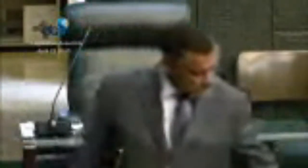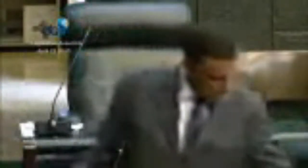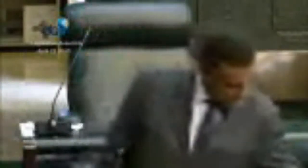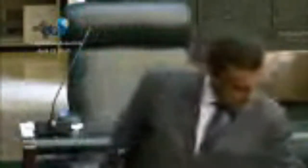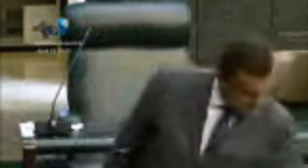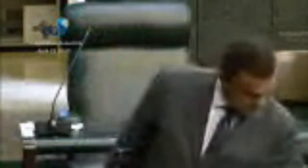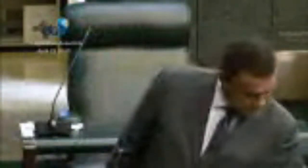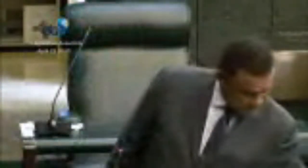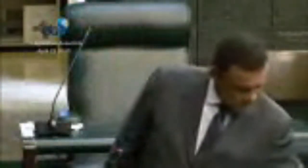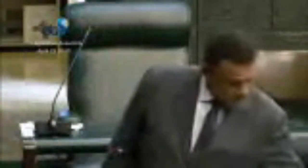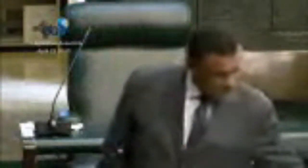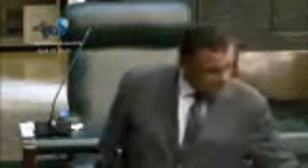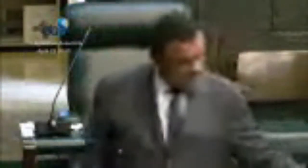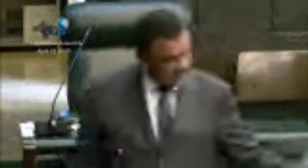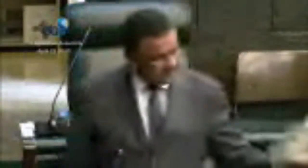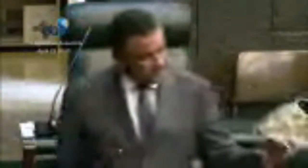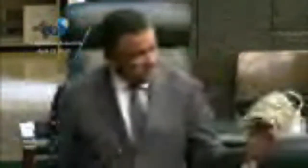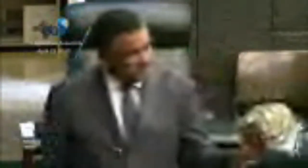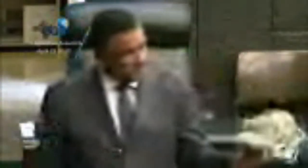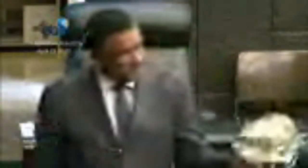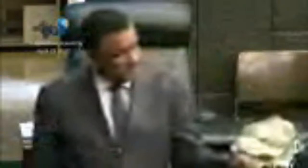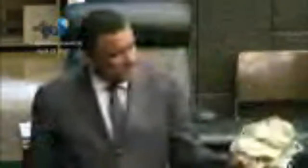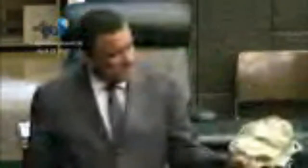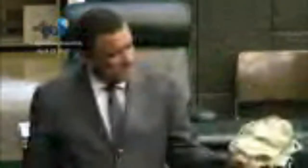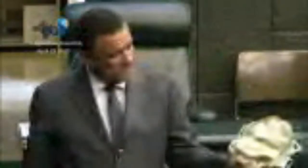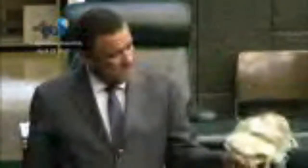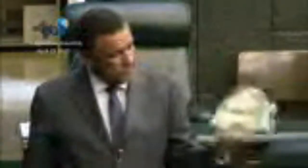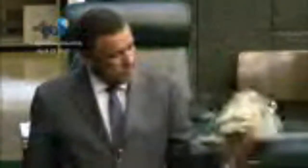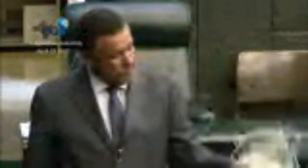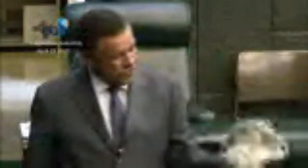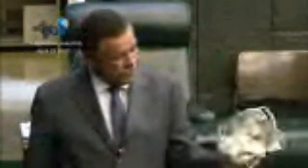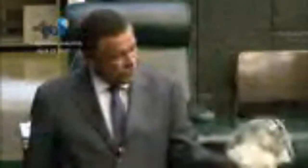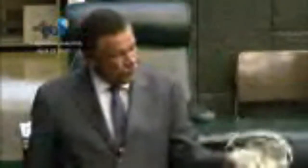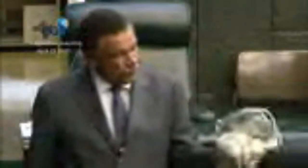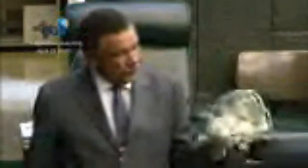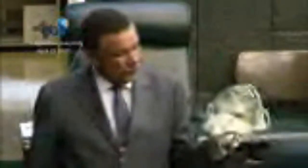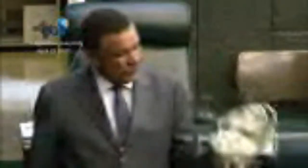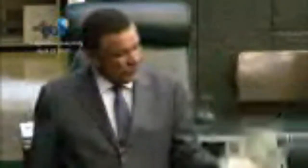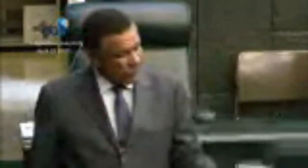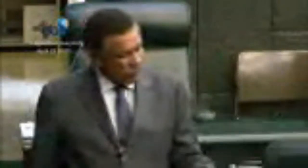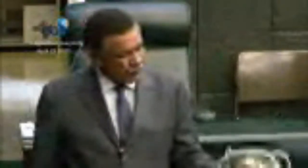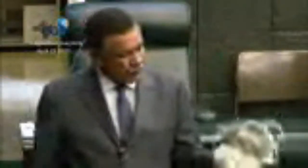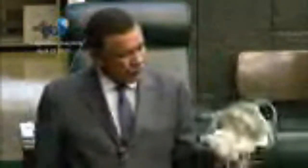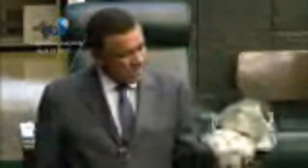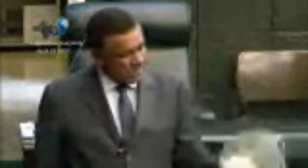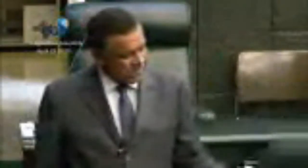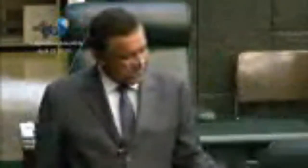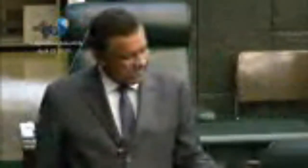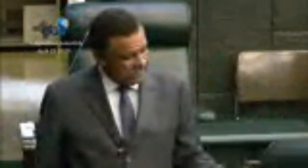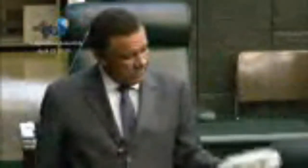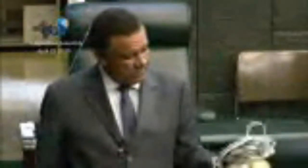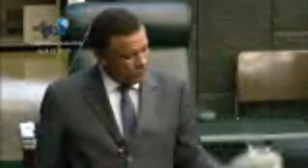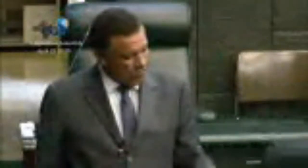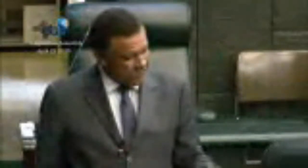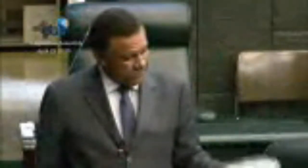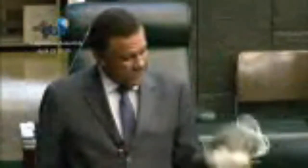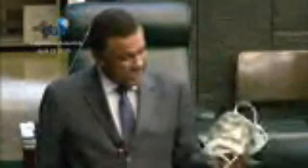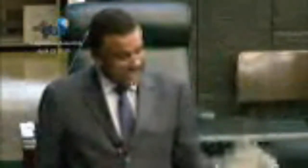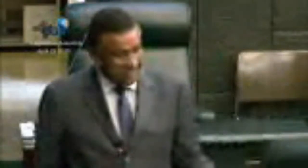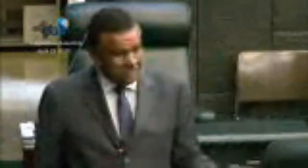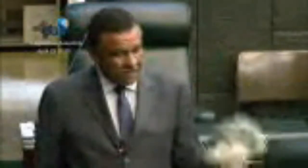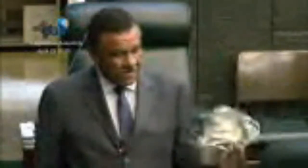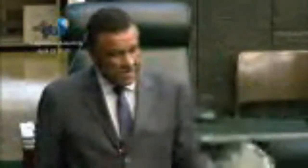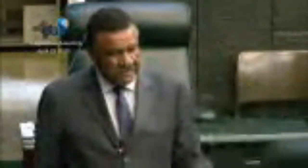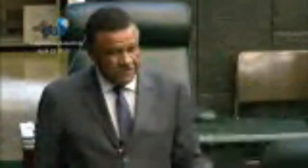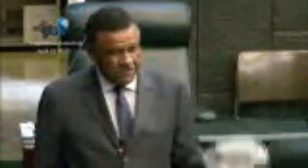Express. I ordered 2,000 masks, one for every living person in the District